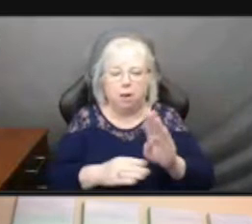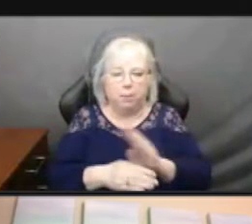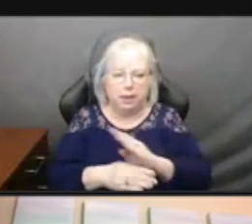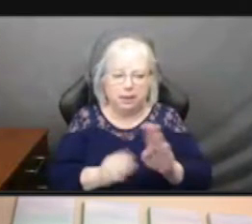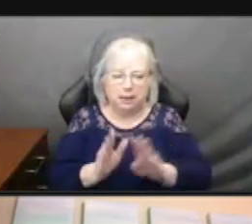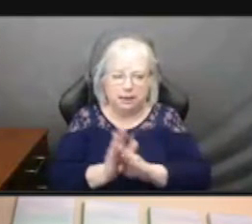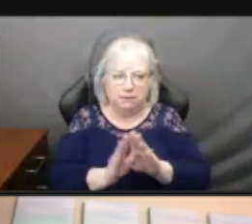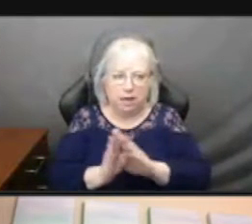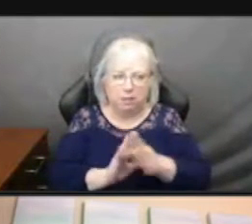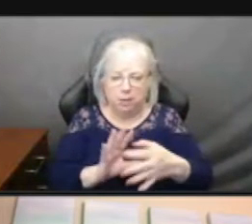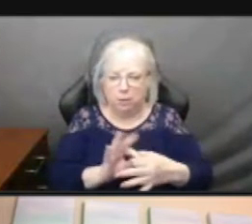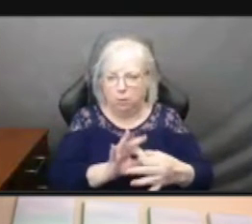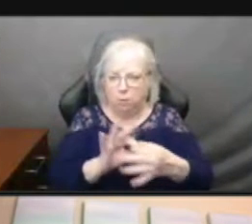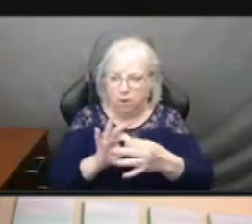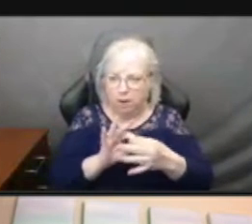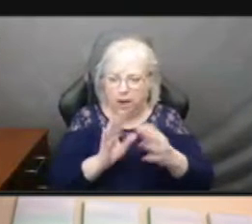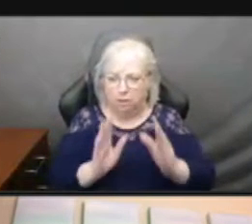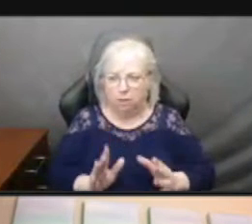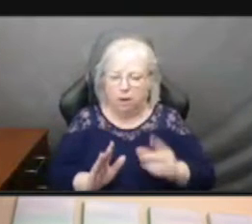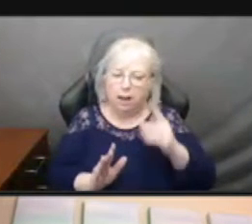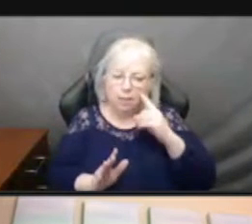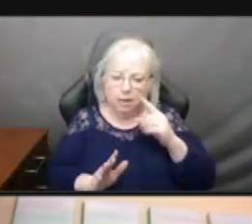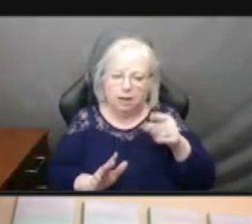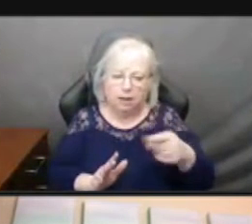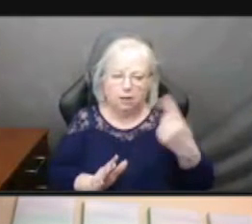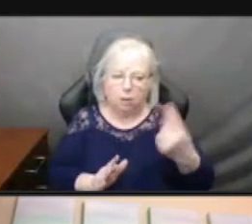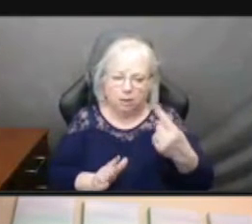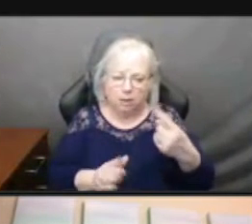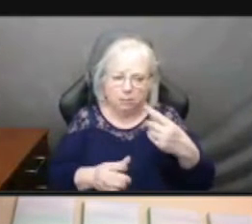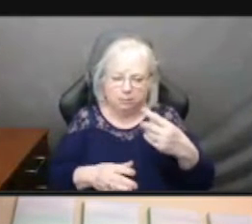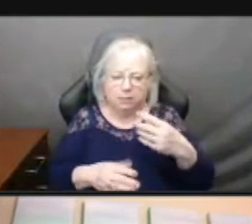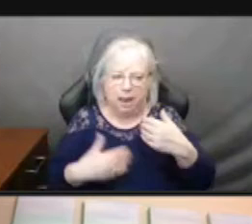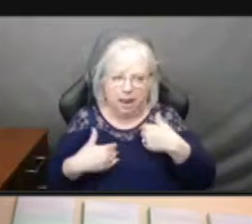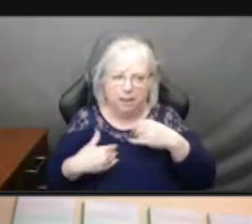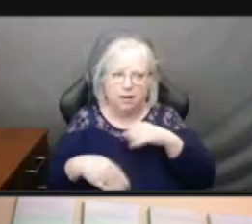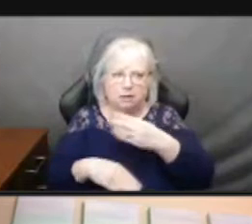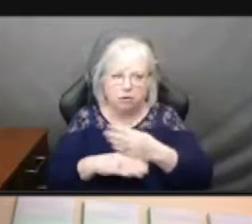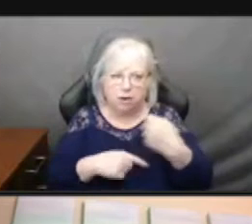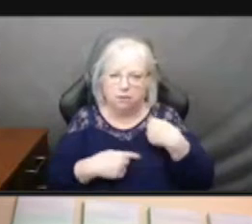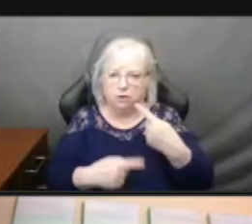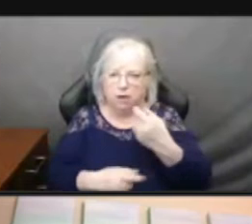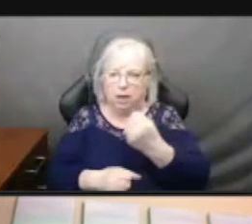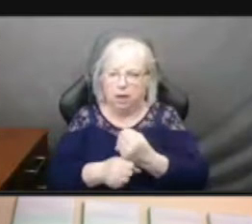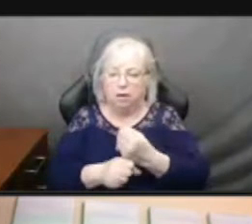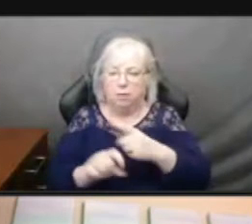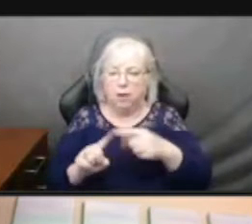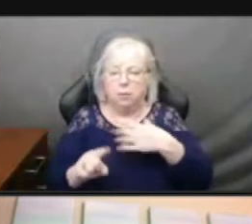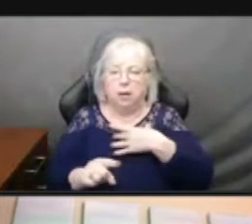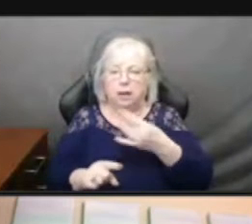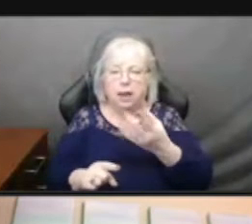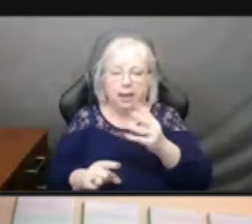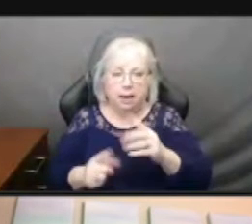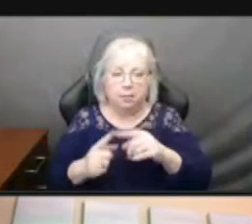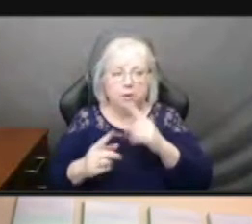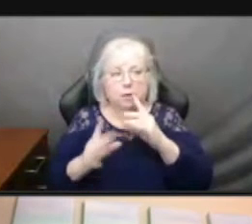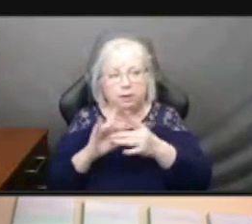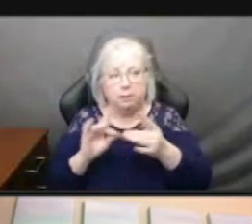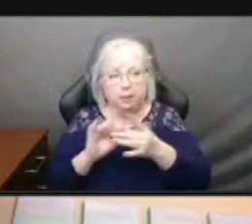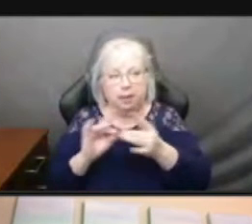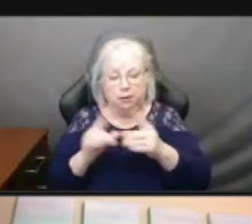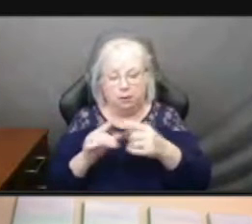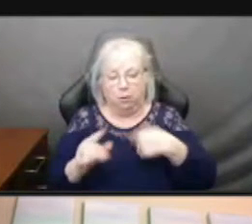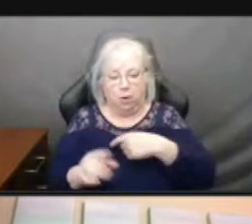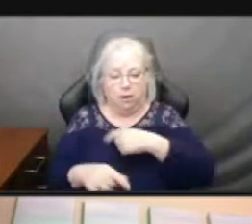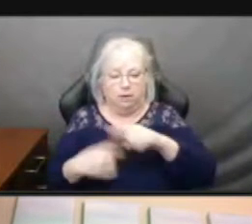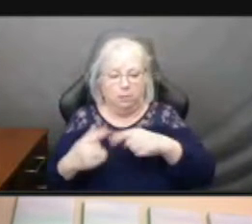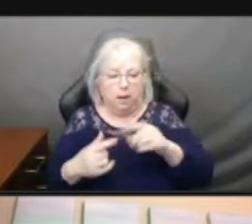development coordinator. I think he's only been in this position for a year, and I would like for him to address us with what he plans